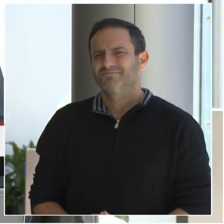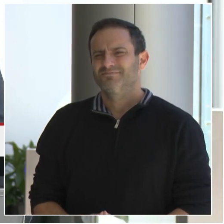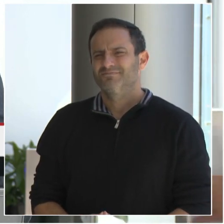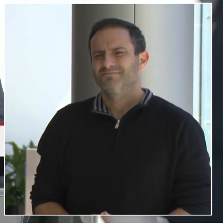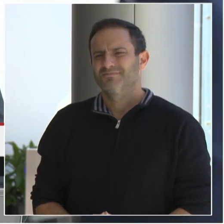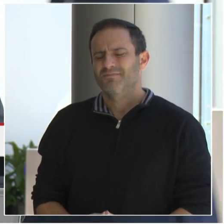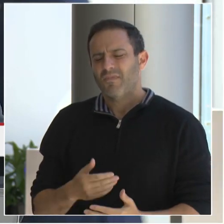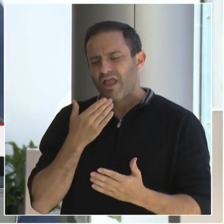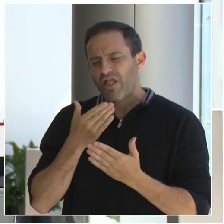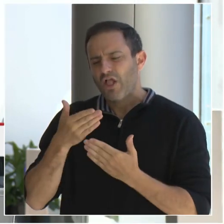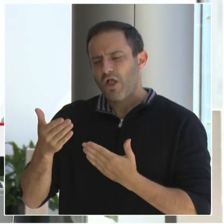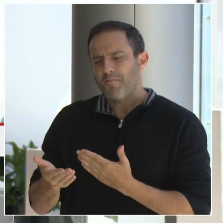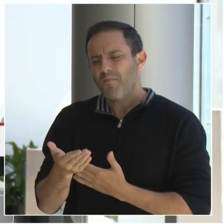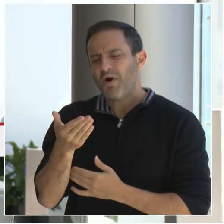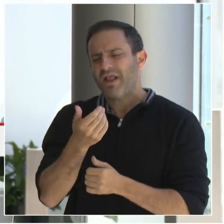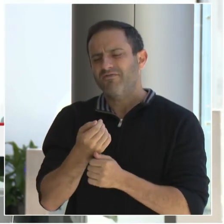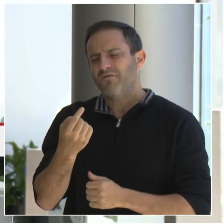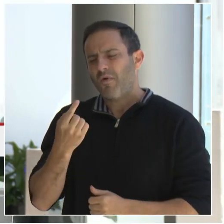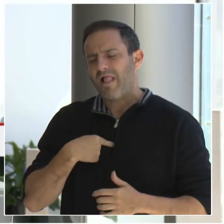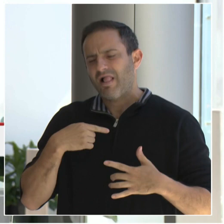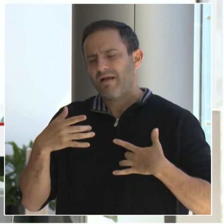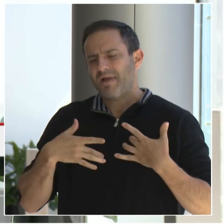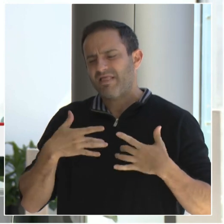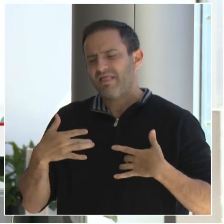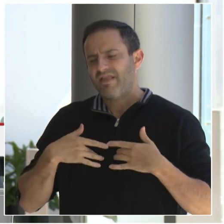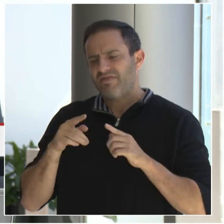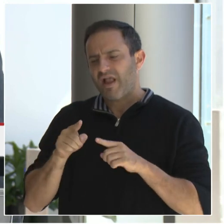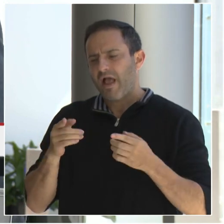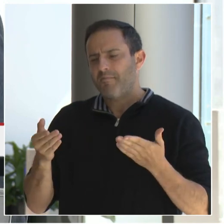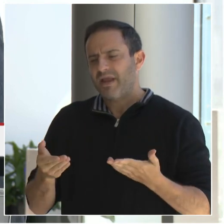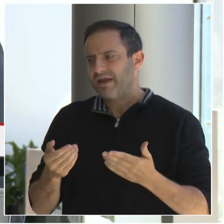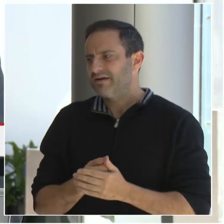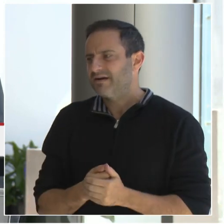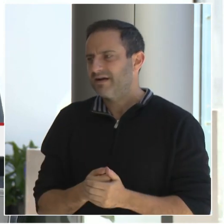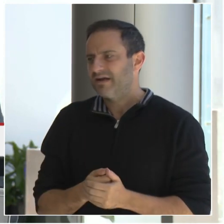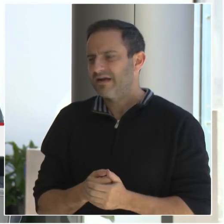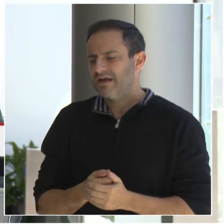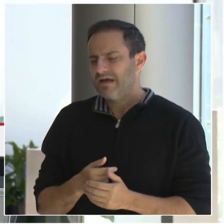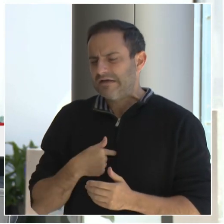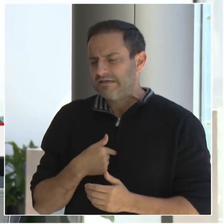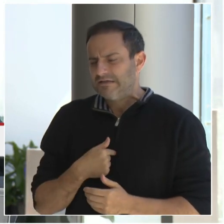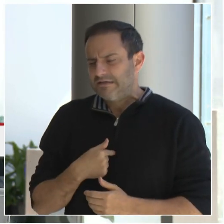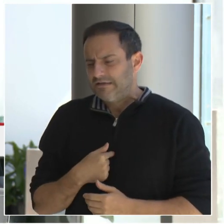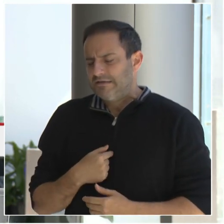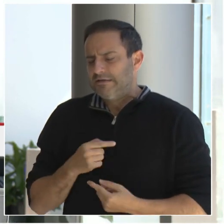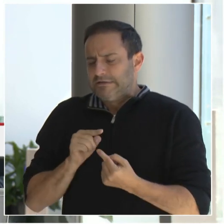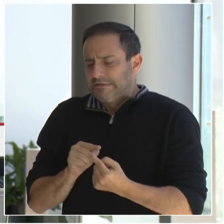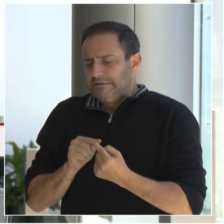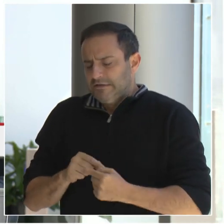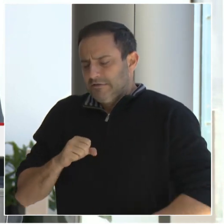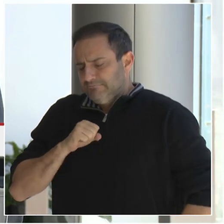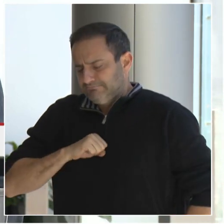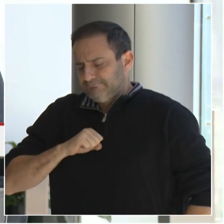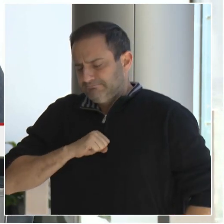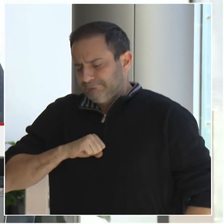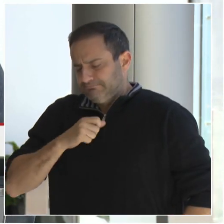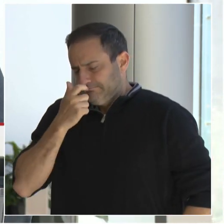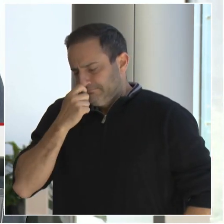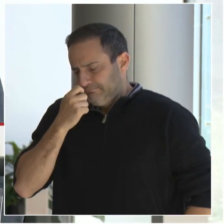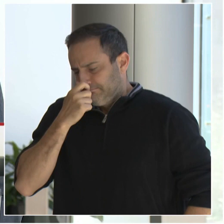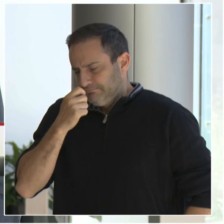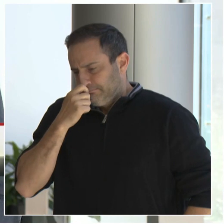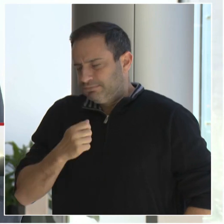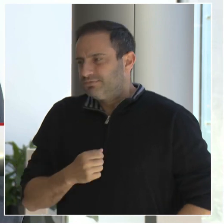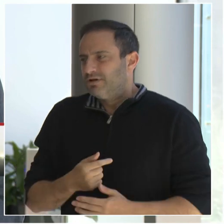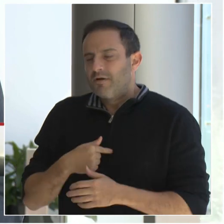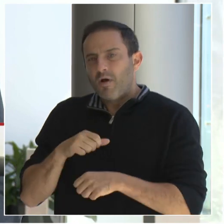Well, good morning, everybody. I'm delighted to be here. I'm fighting a little cold. I've learned that some of our mitigation strategies for